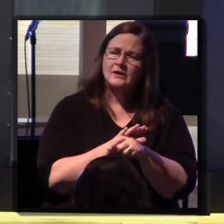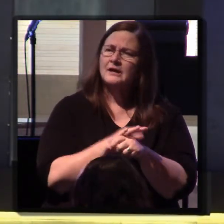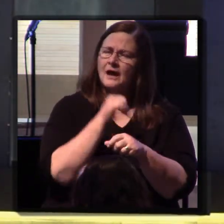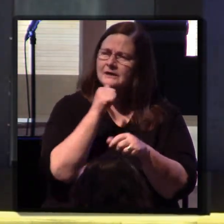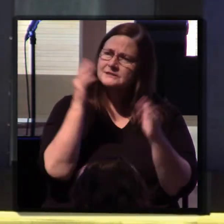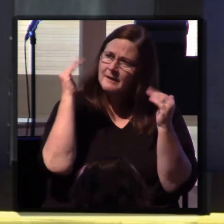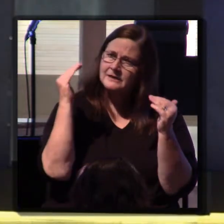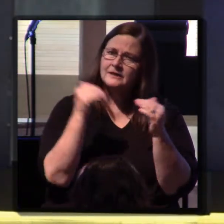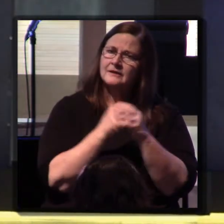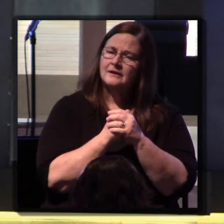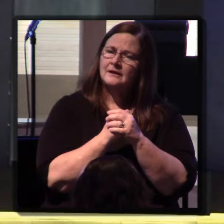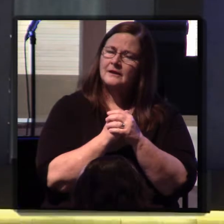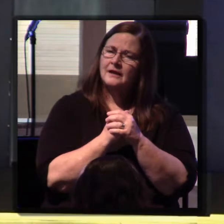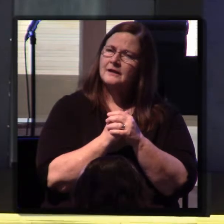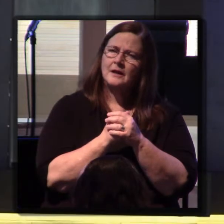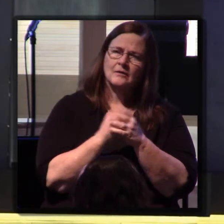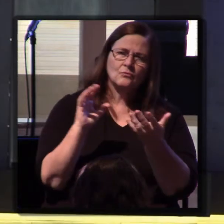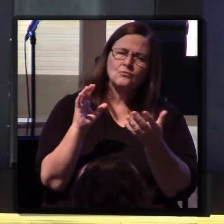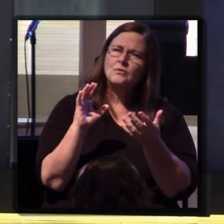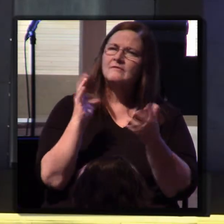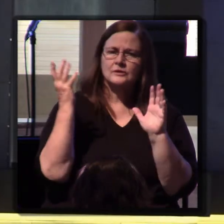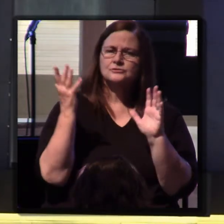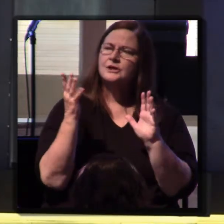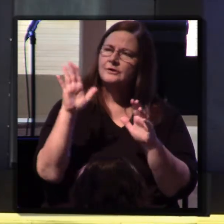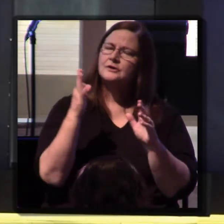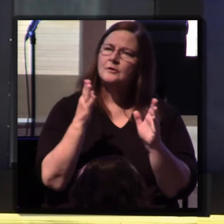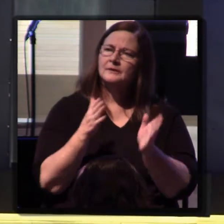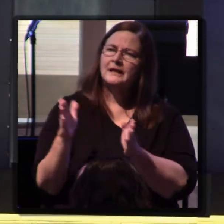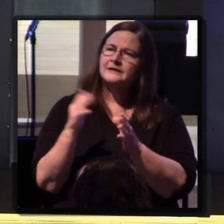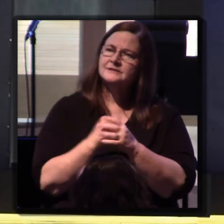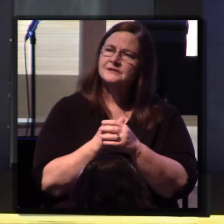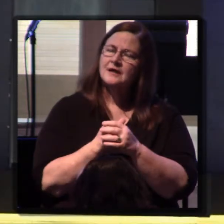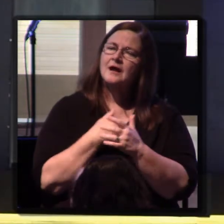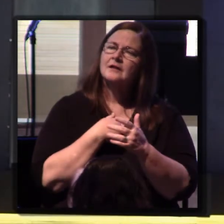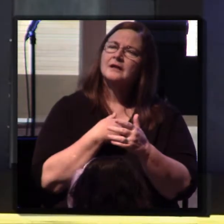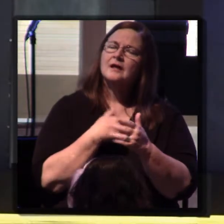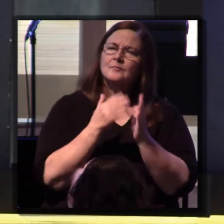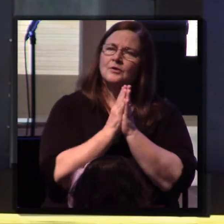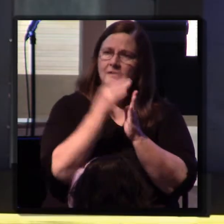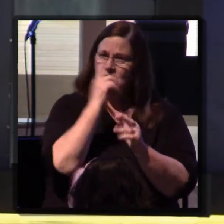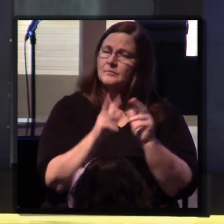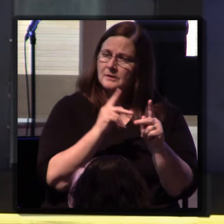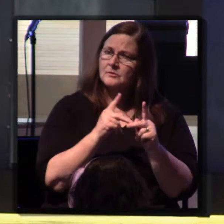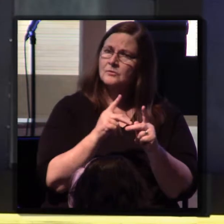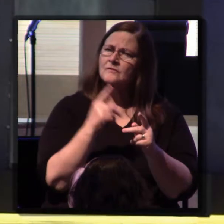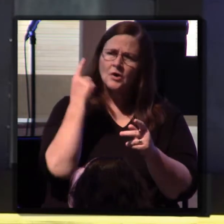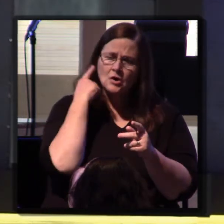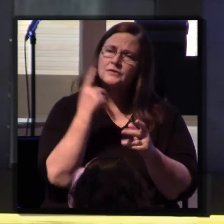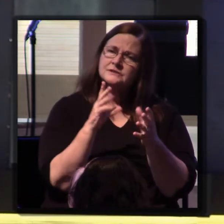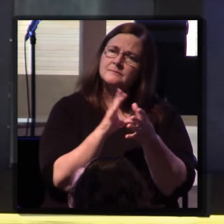the person of your servant, and how completely unexpected and revolutionary your plan